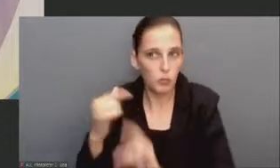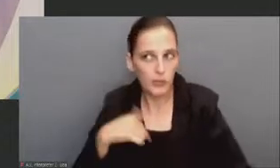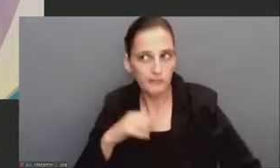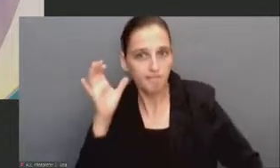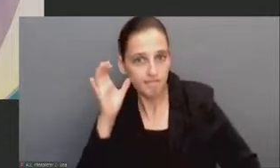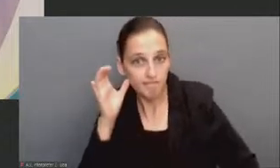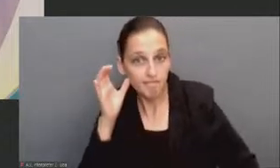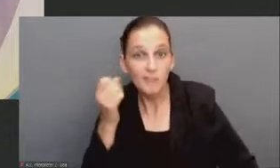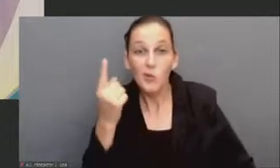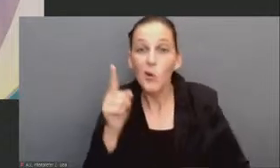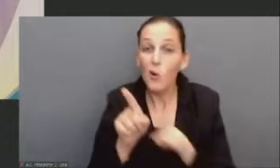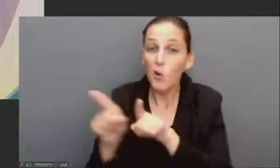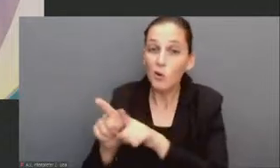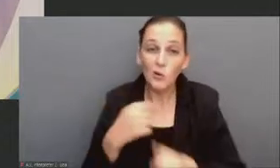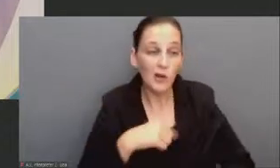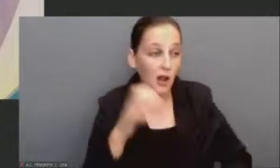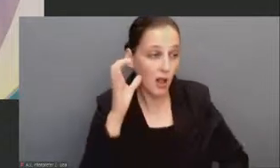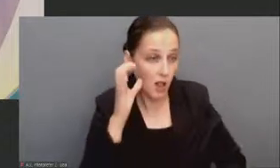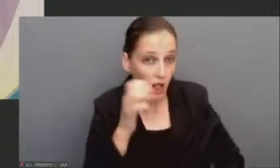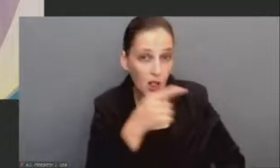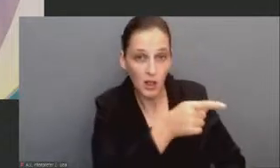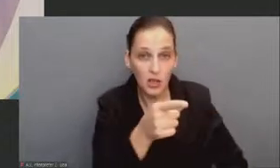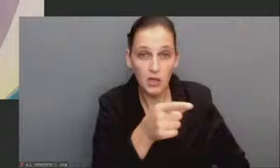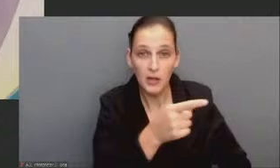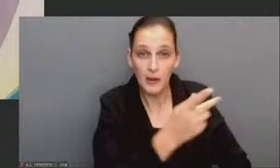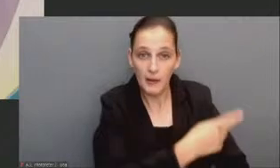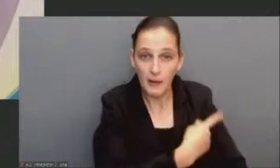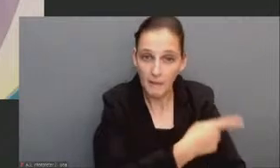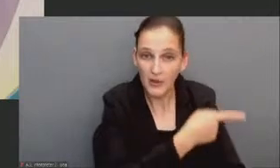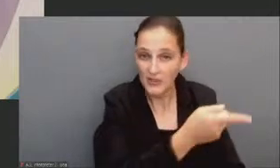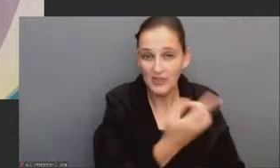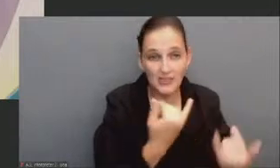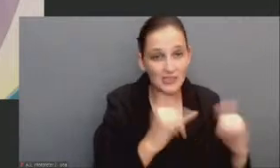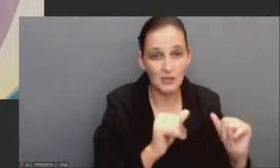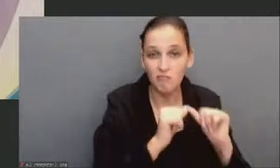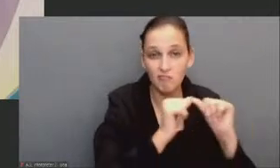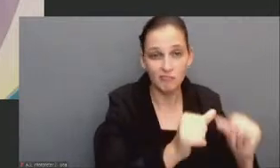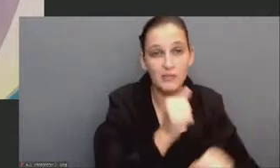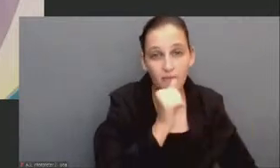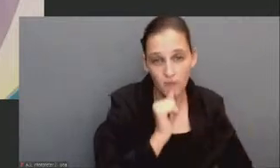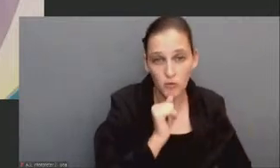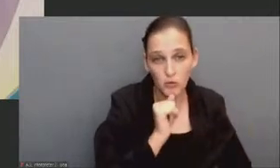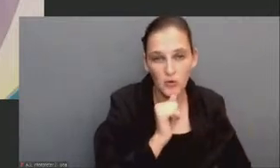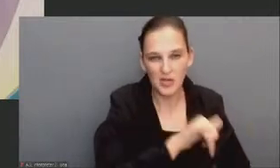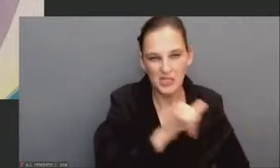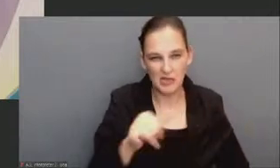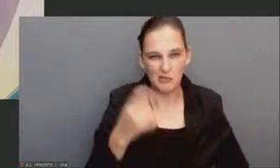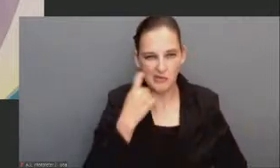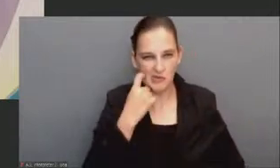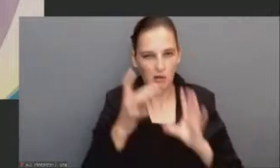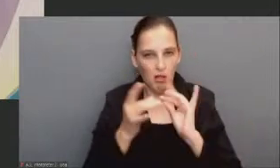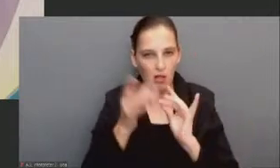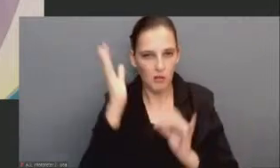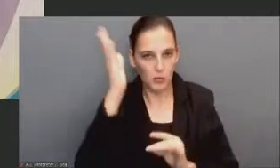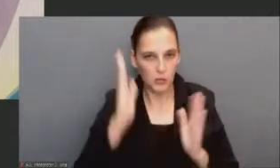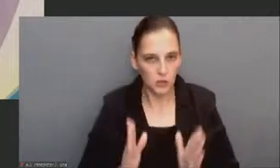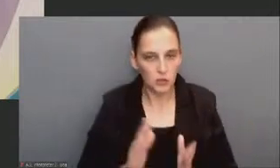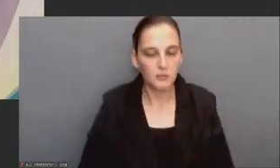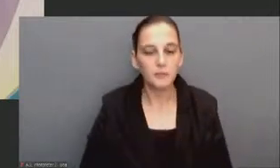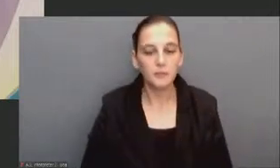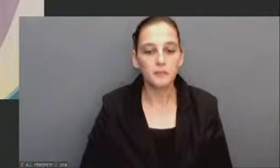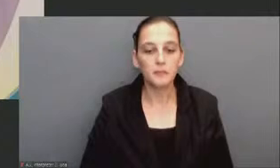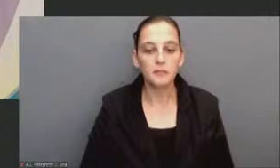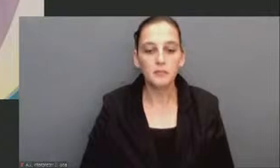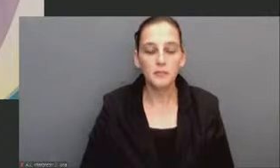patients that are suffering it from it, like previous speakers. The one thing I know I echo the subcommittee members,